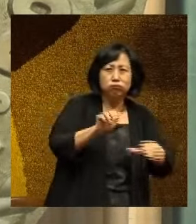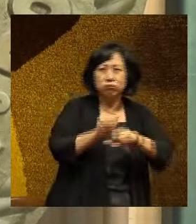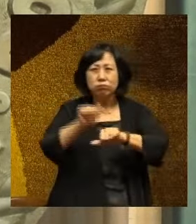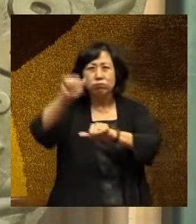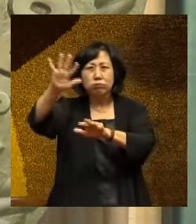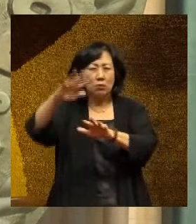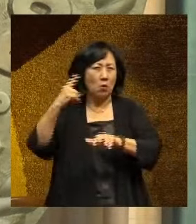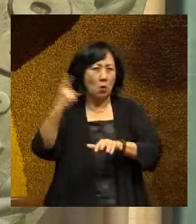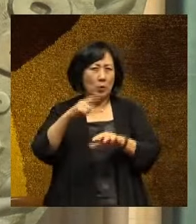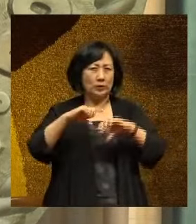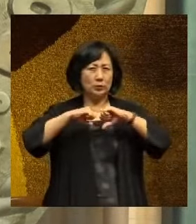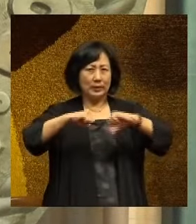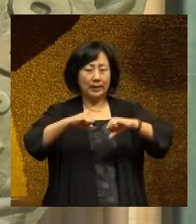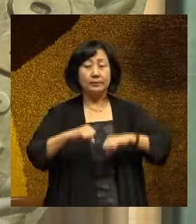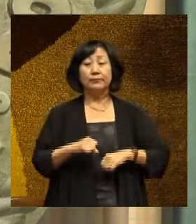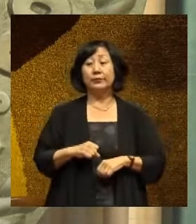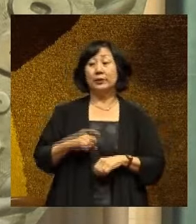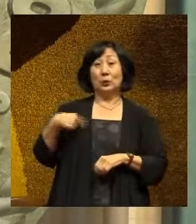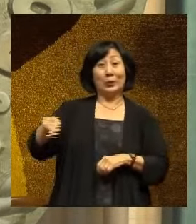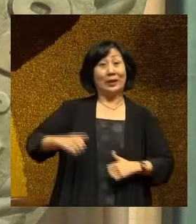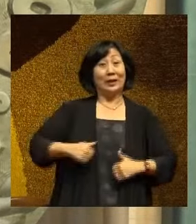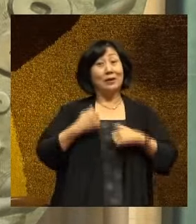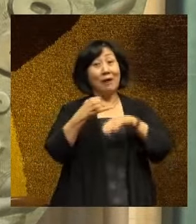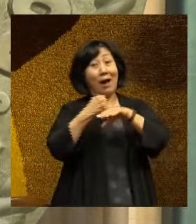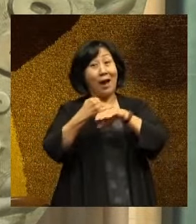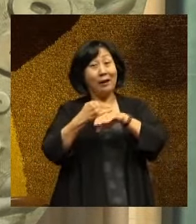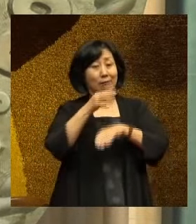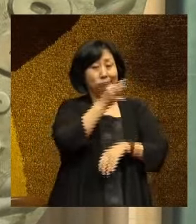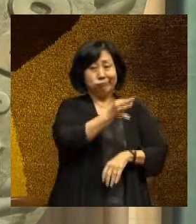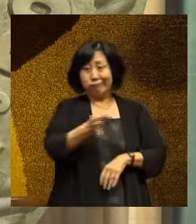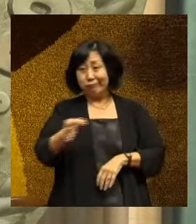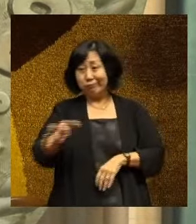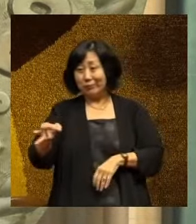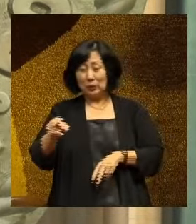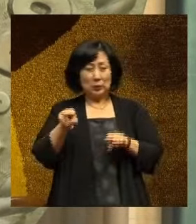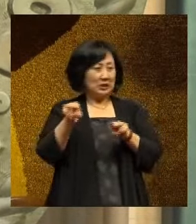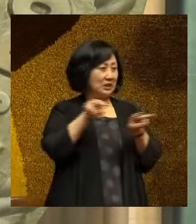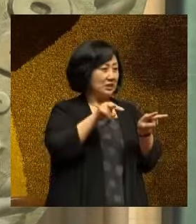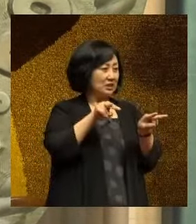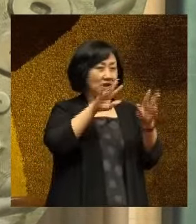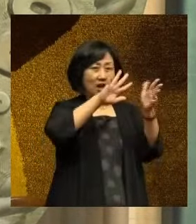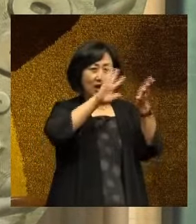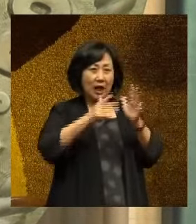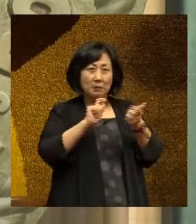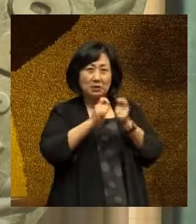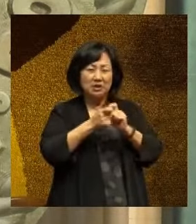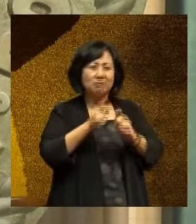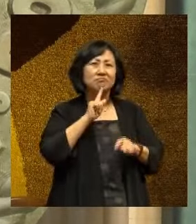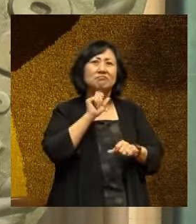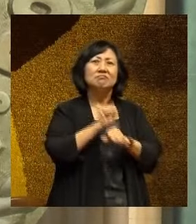As an island community, we see the impacts of climate change and global warming more intensely.